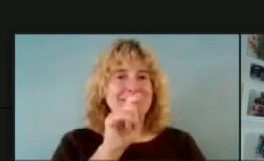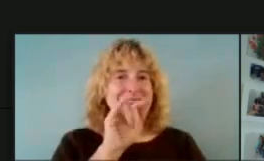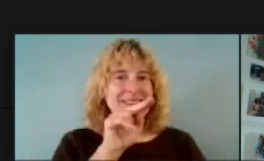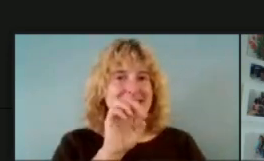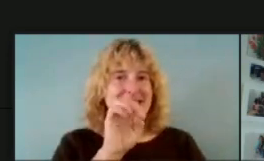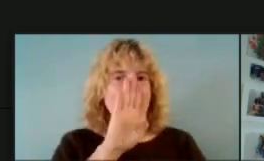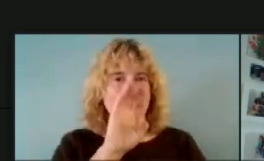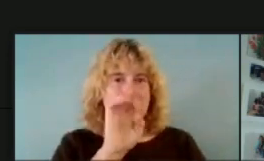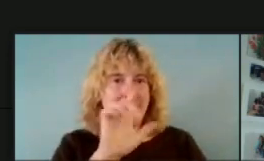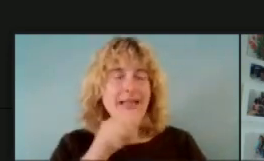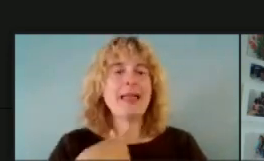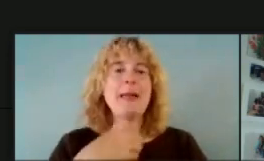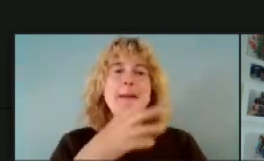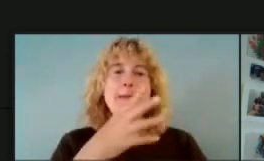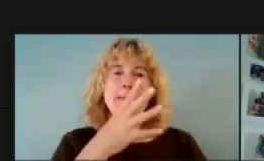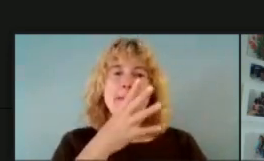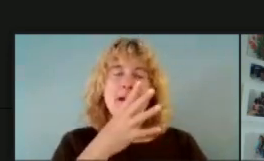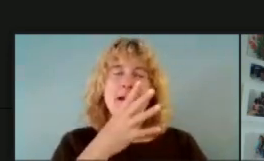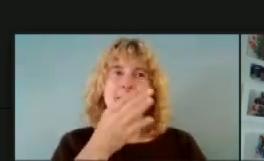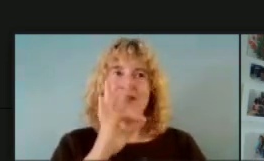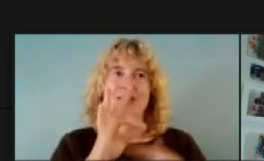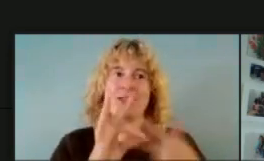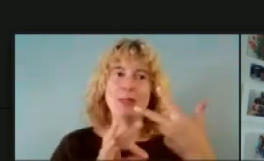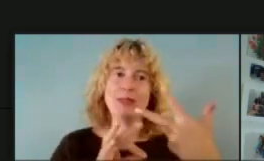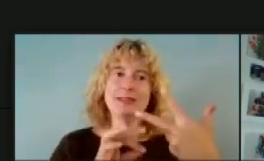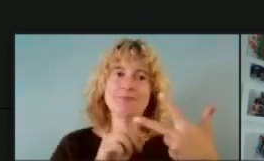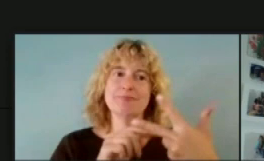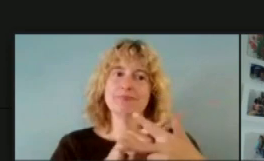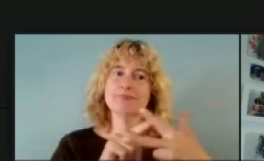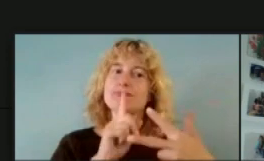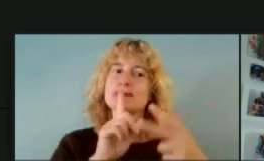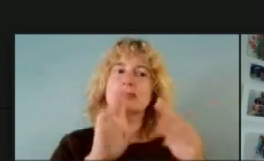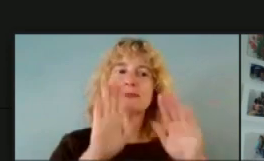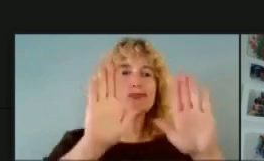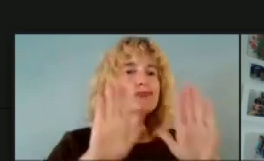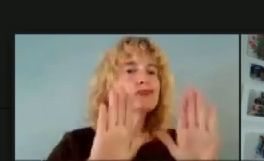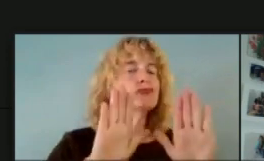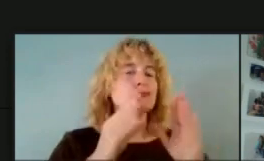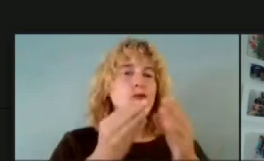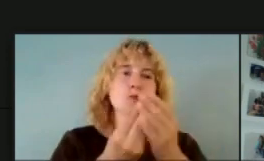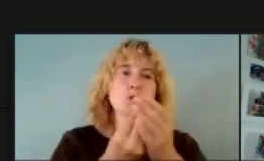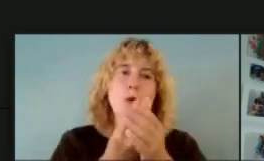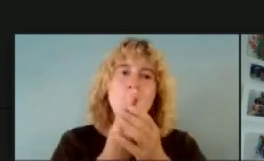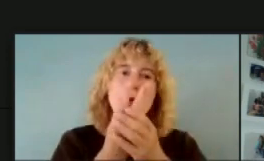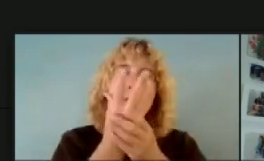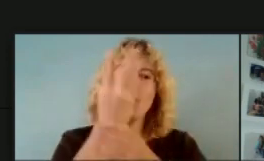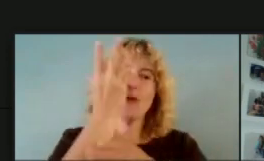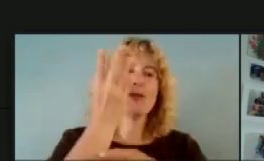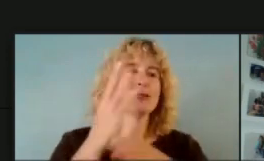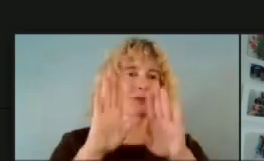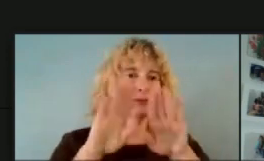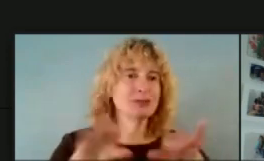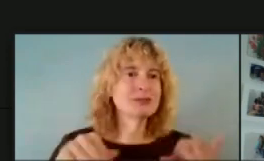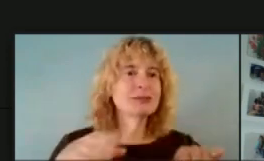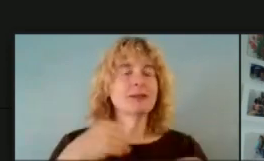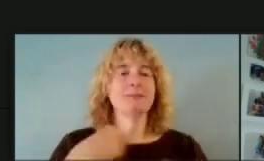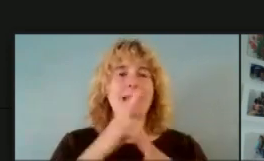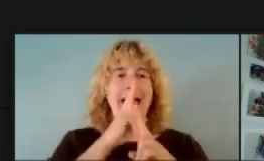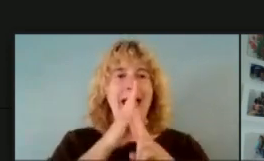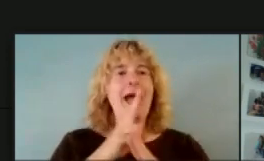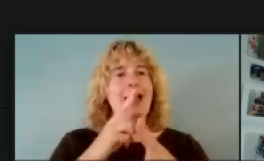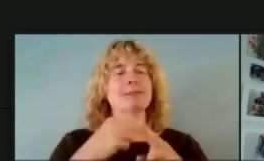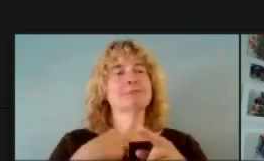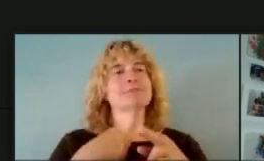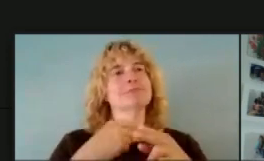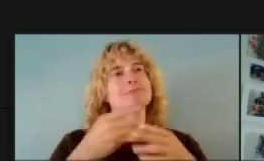3 really awesome growing children, and I'm honored to serve as the Executive Director of Urban Neighborhood